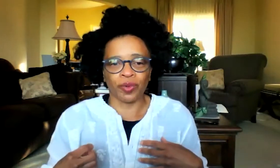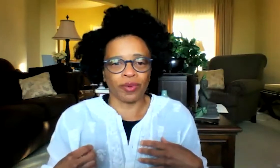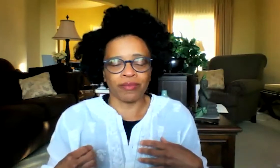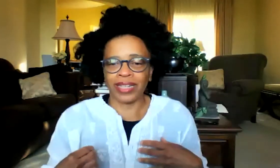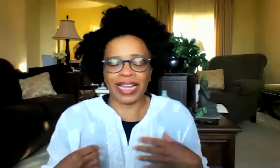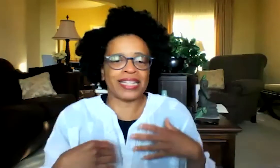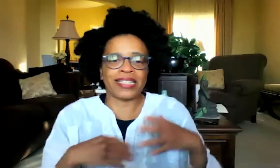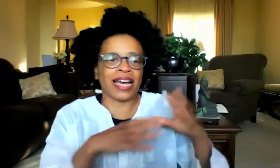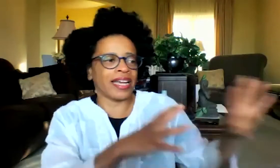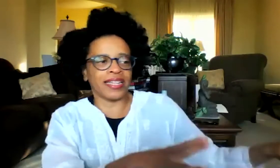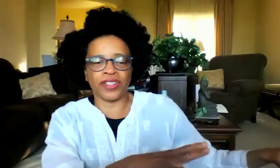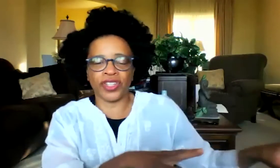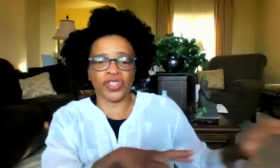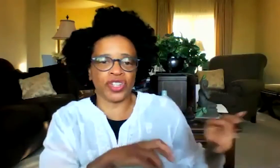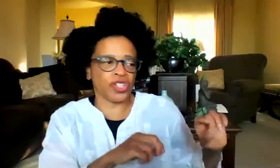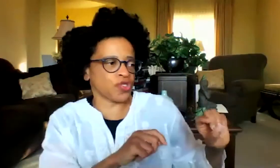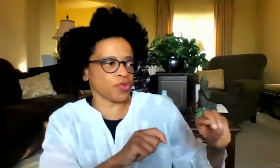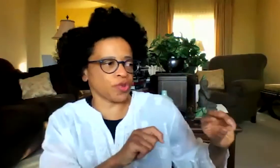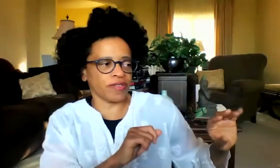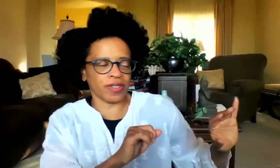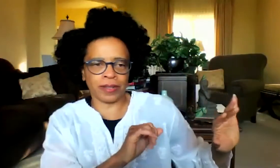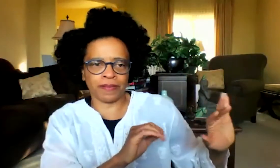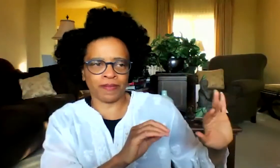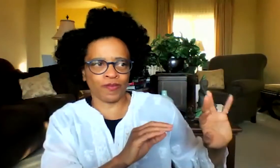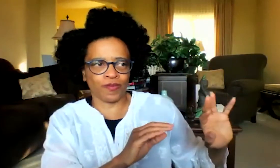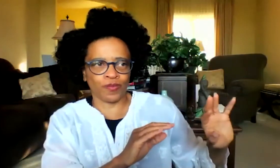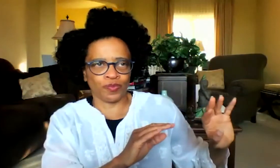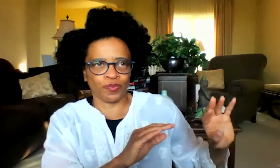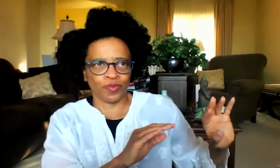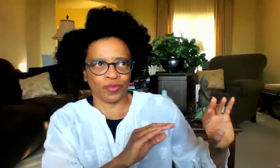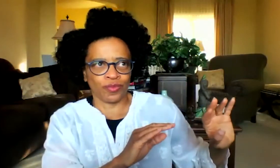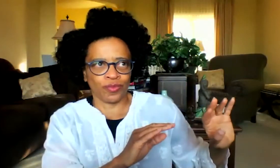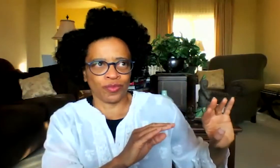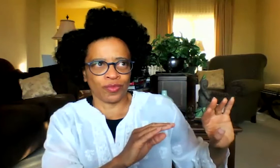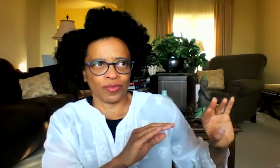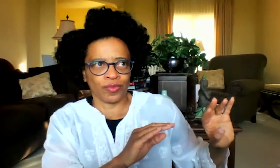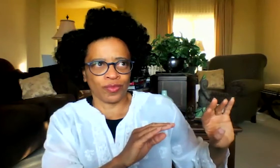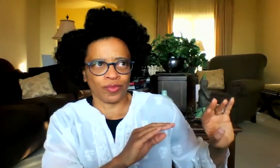you know, anti-Indigenous sort of